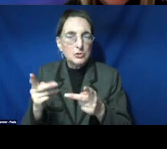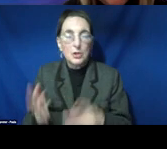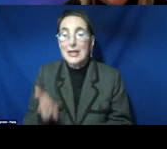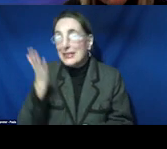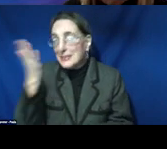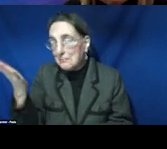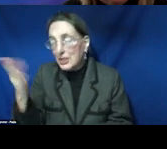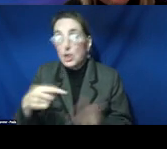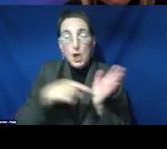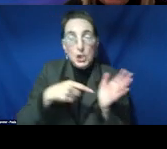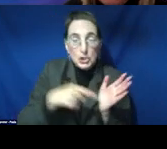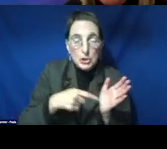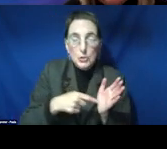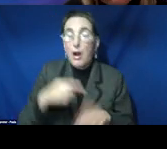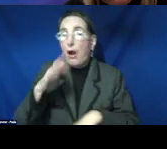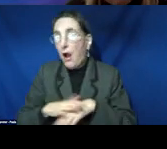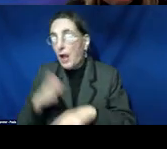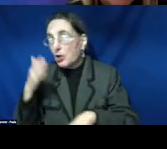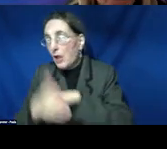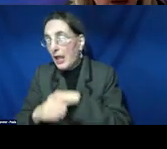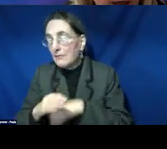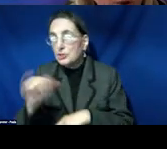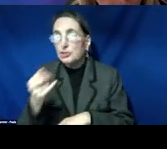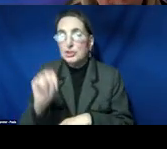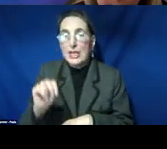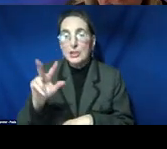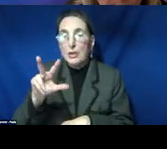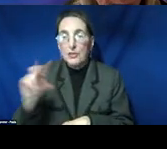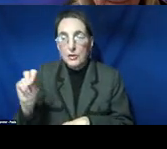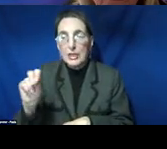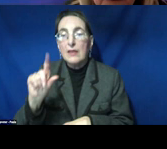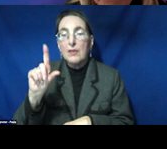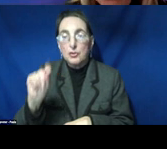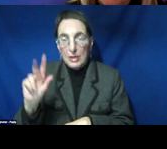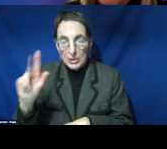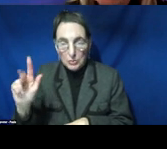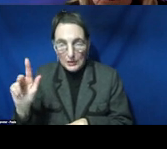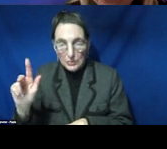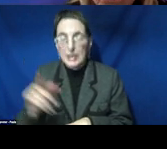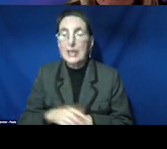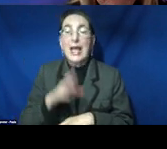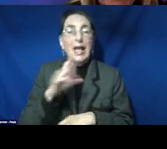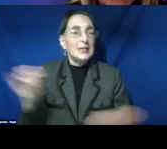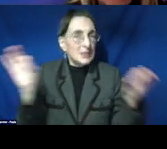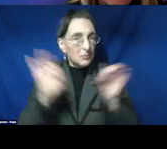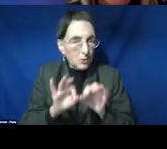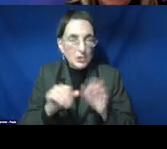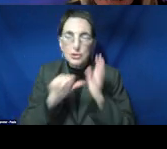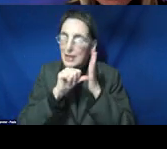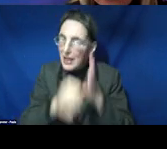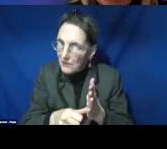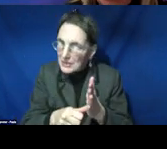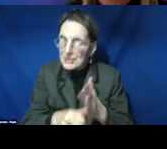after January 30th, 2023. And it's important to emphasize